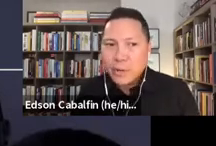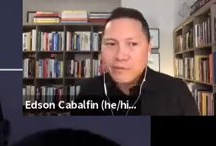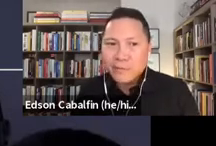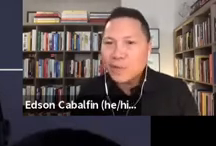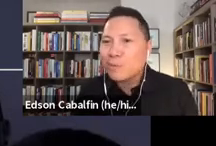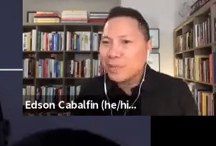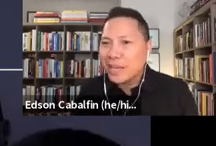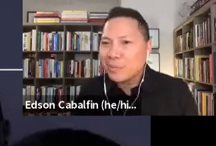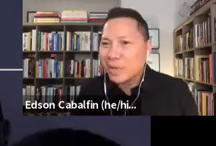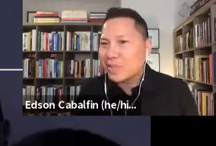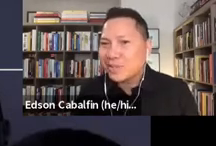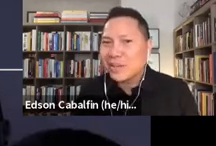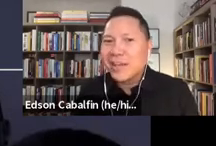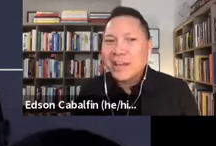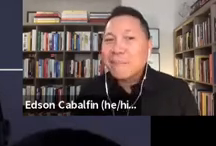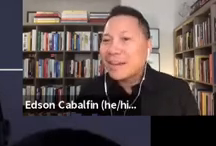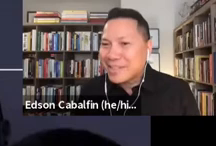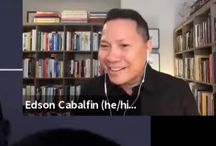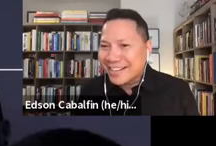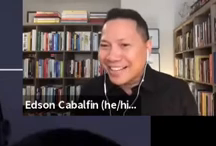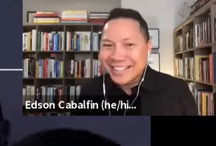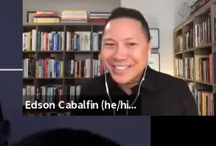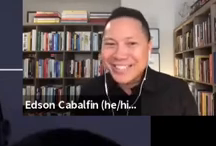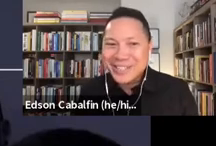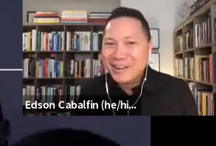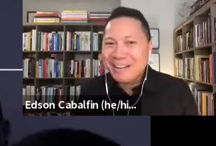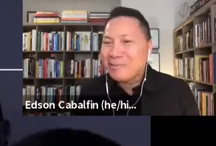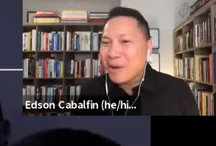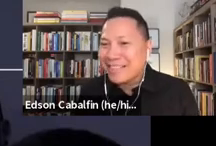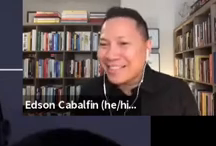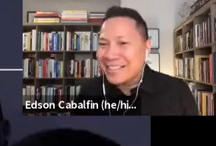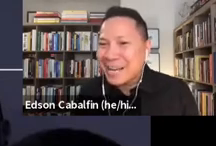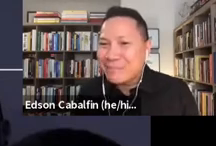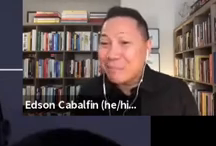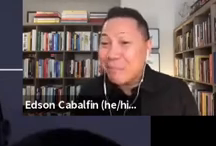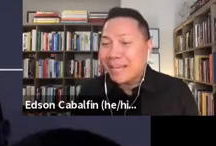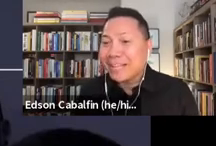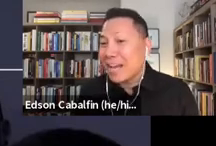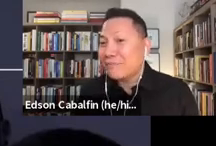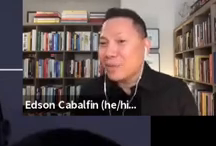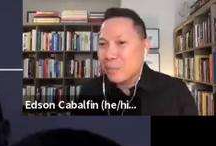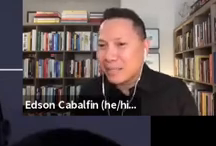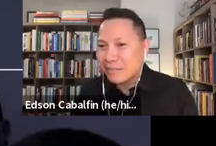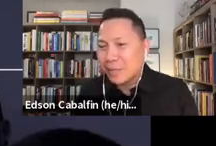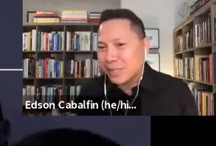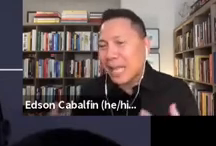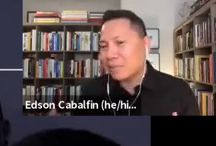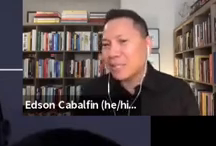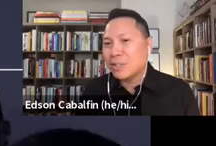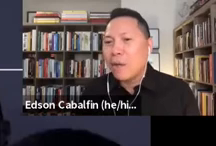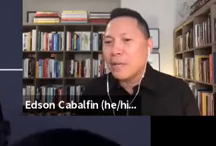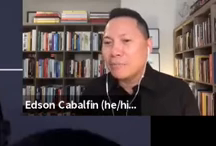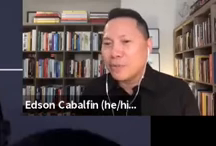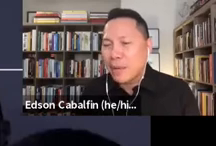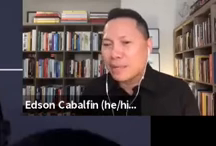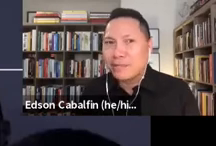privilege away from the European, Western, patriarchal, heterosexual, wealthy, able, male kind of perspective, because that has been